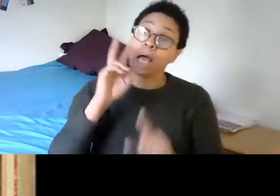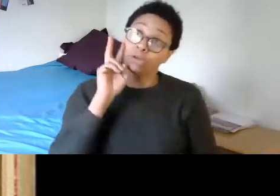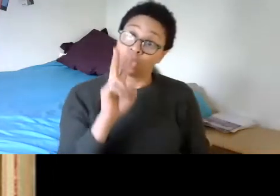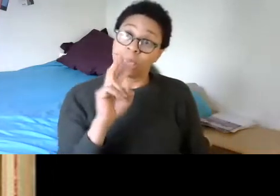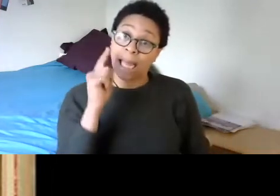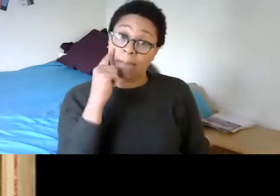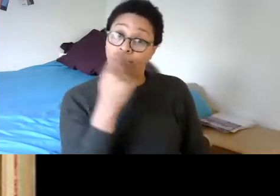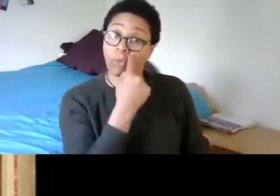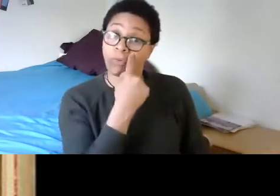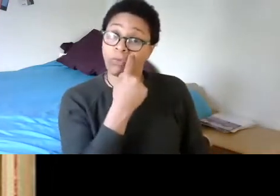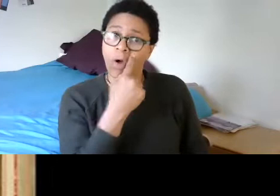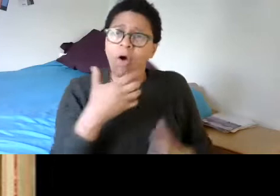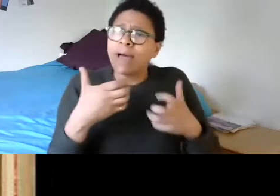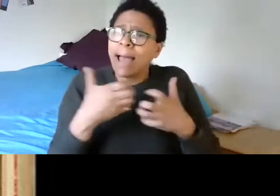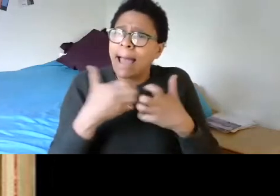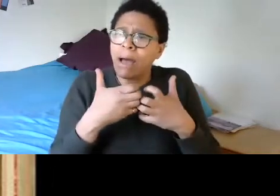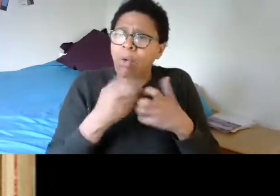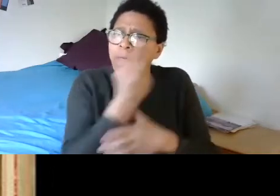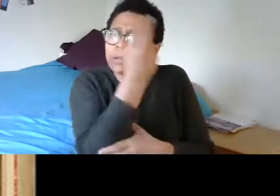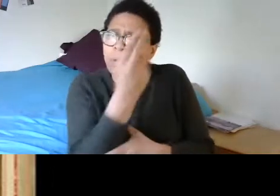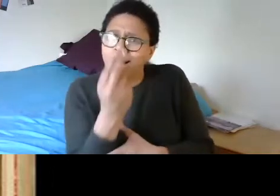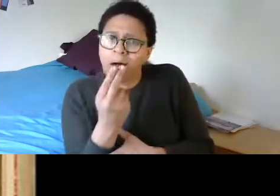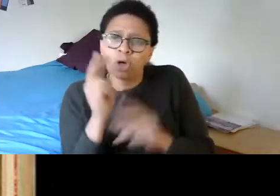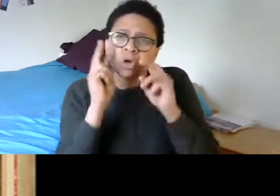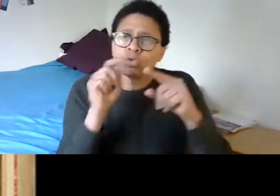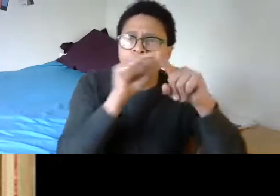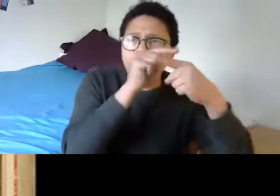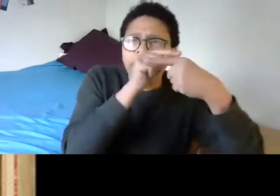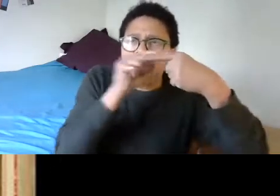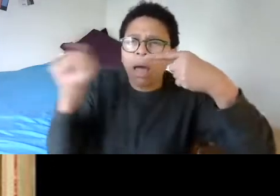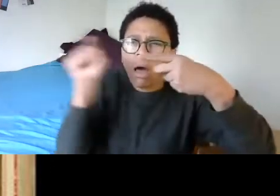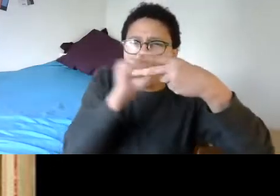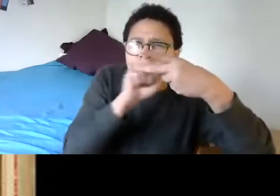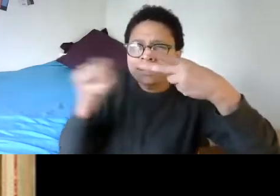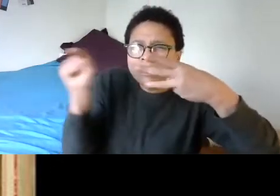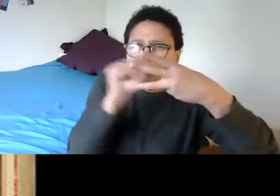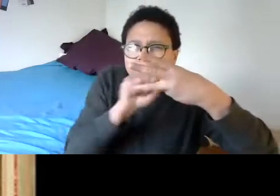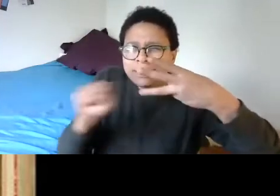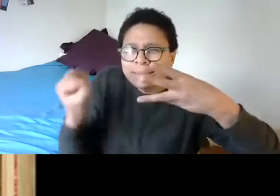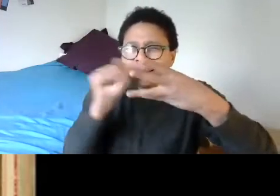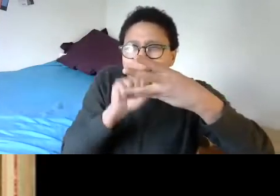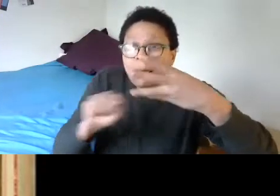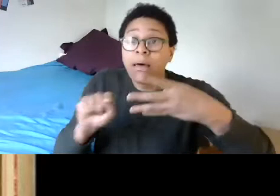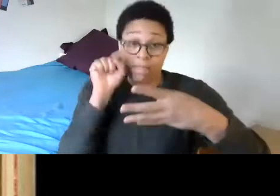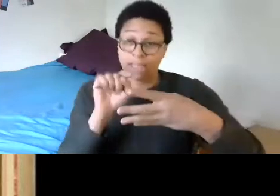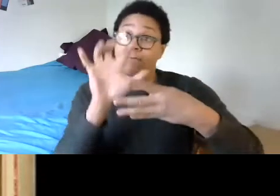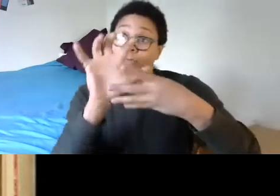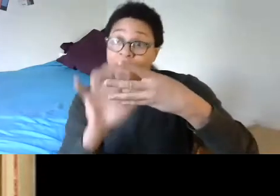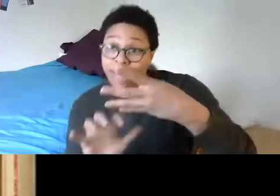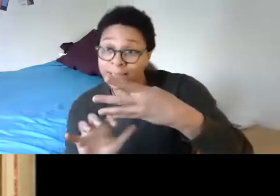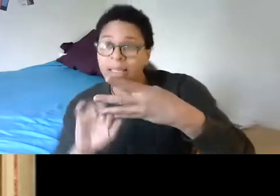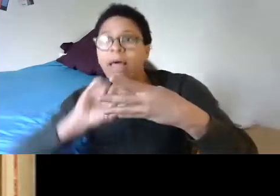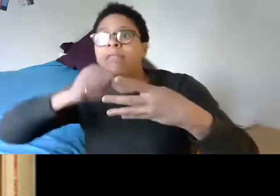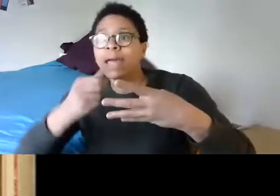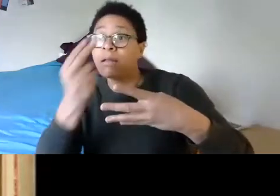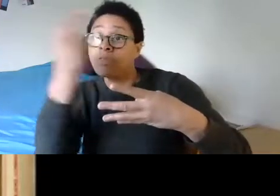the process behind the decoration, with lines showing where the scribe ruled out places for the text and the illuminator blocked off areas